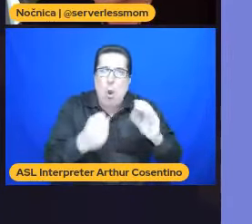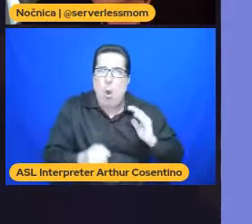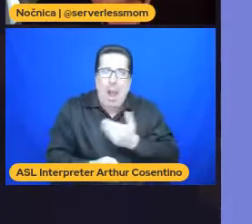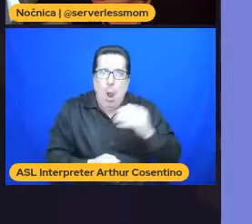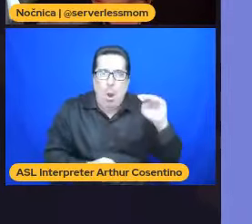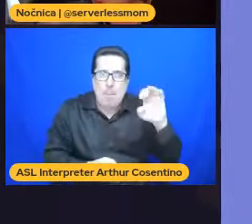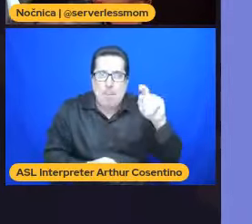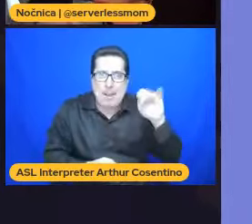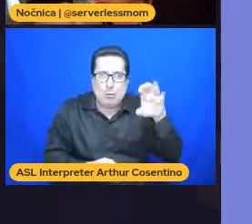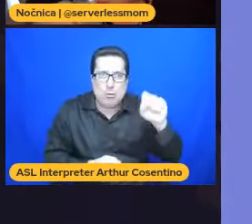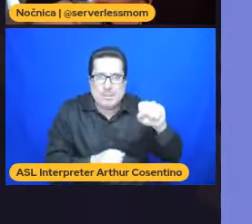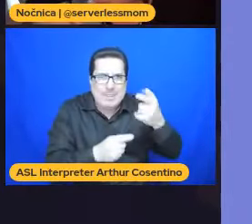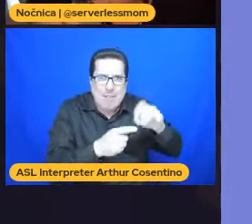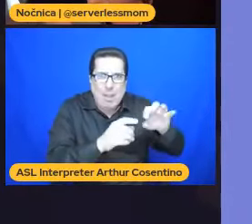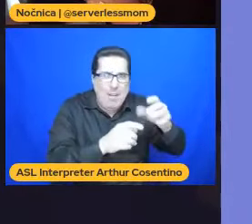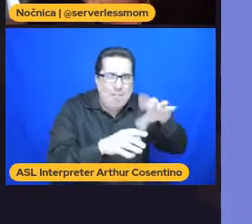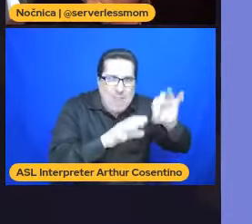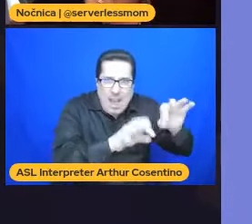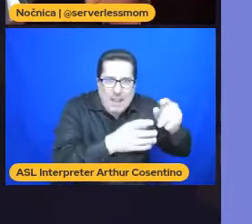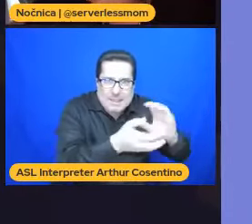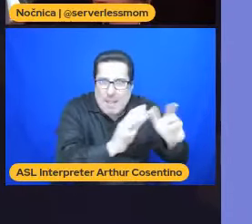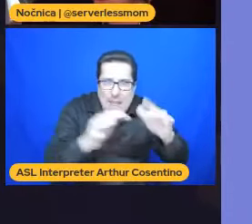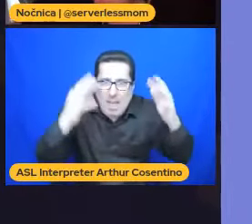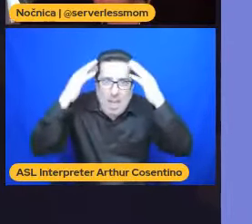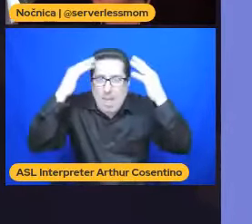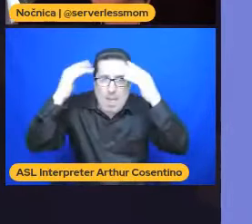And so,